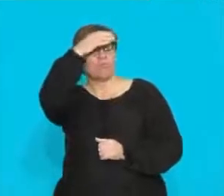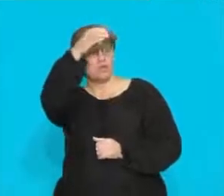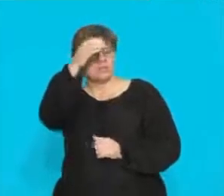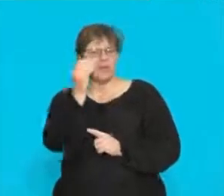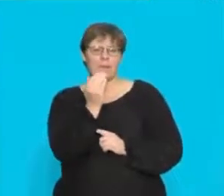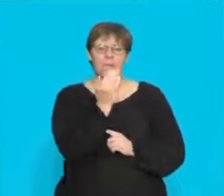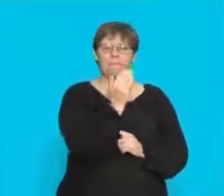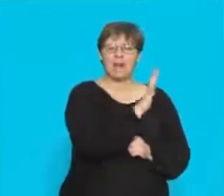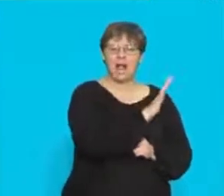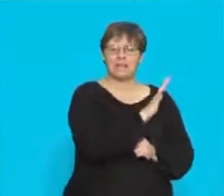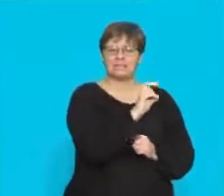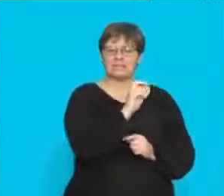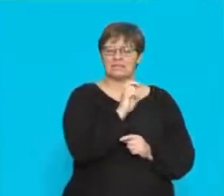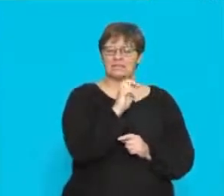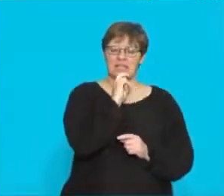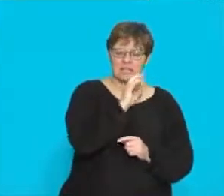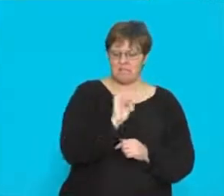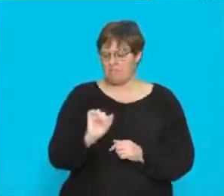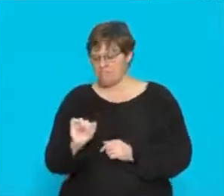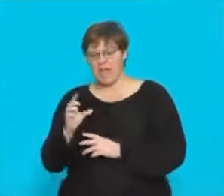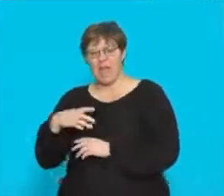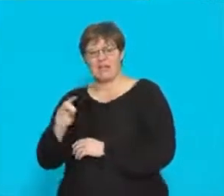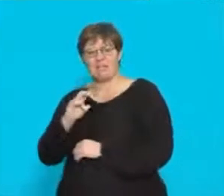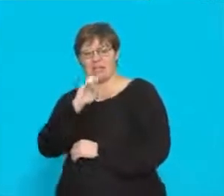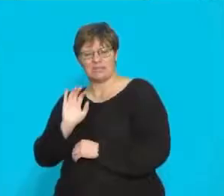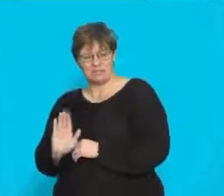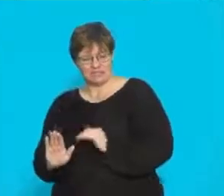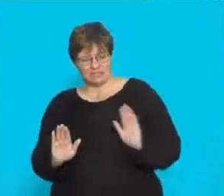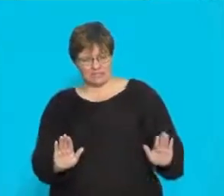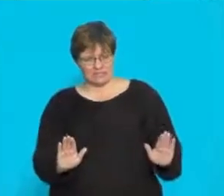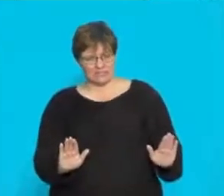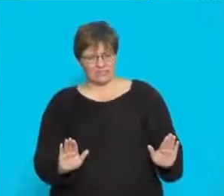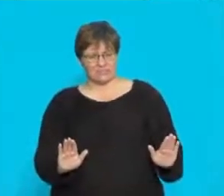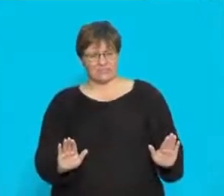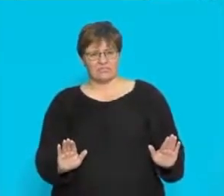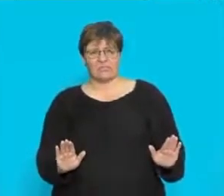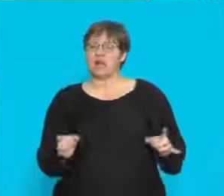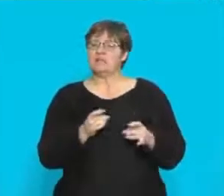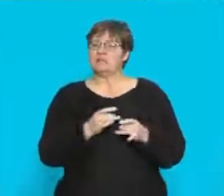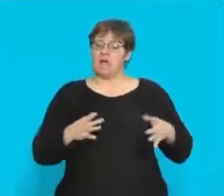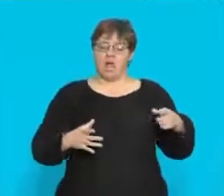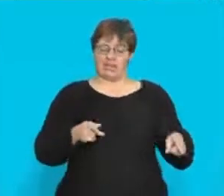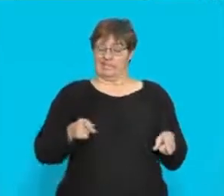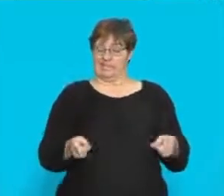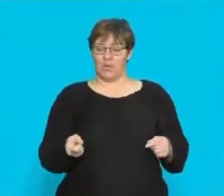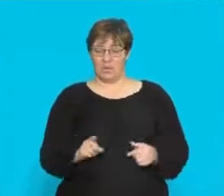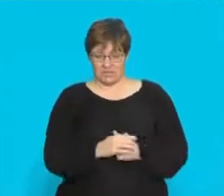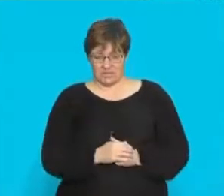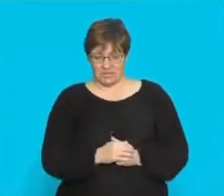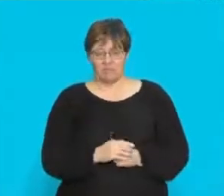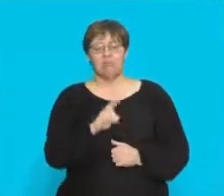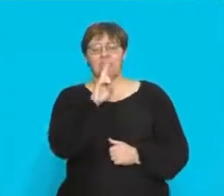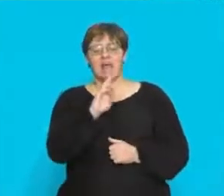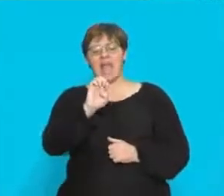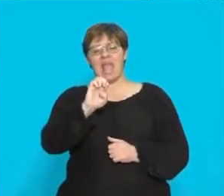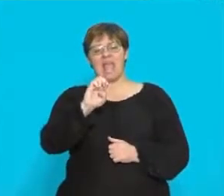this concept of a plant kingdom and animal kingdom, these guys are what are the starters, and often when we